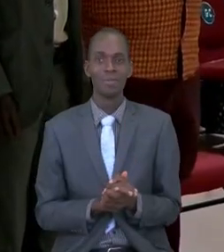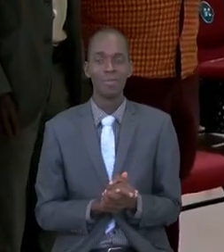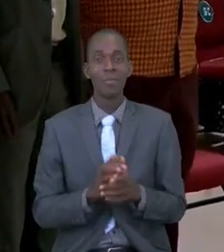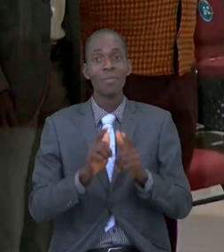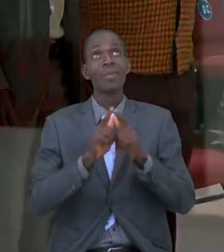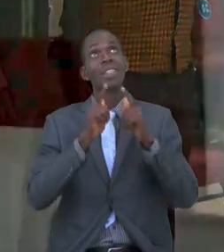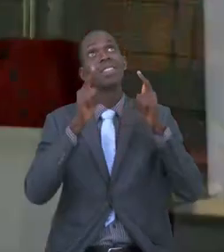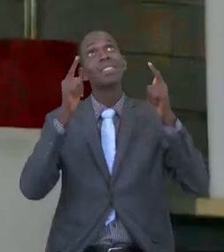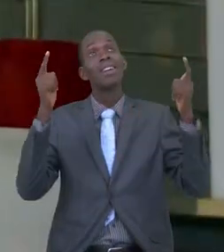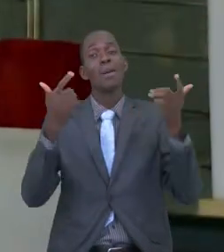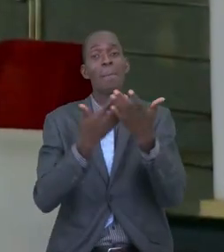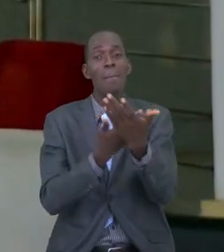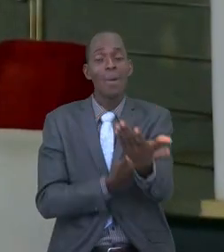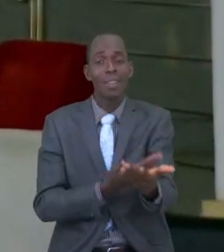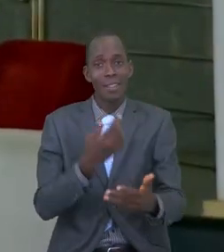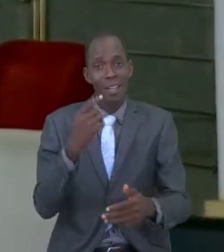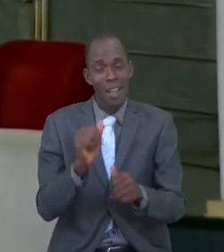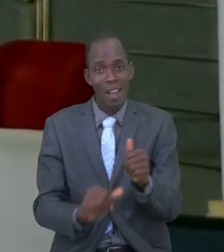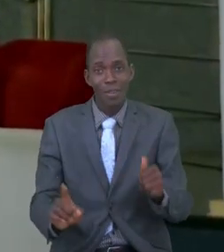Great morning, everyone.